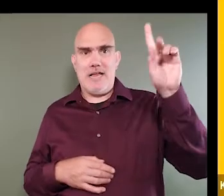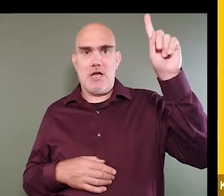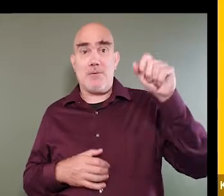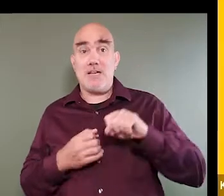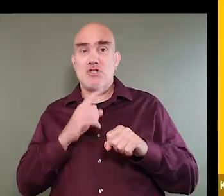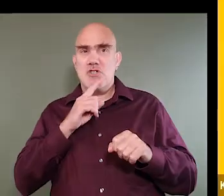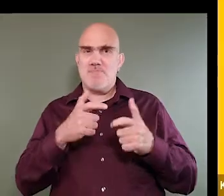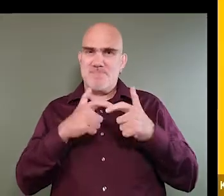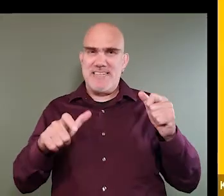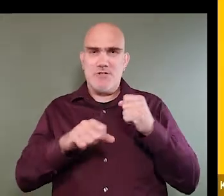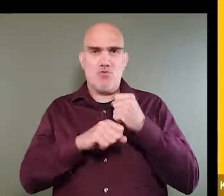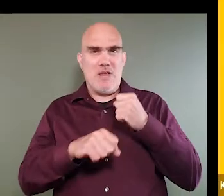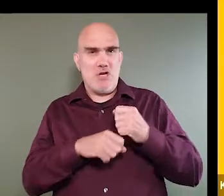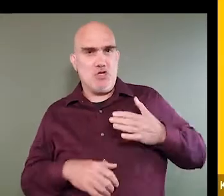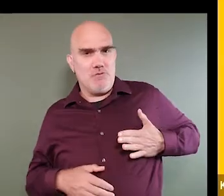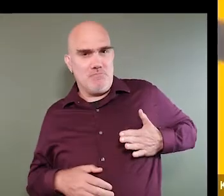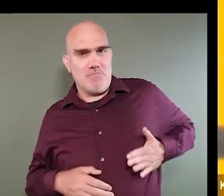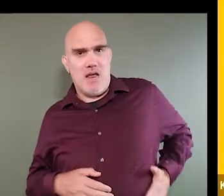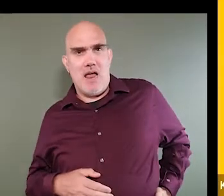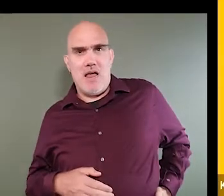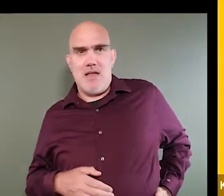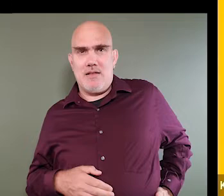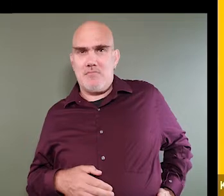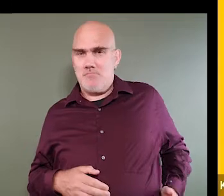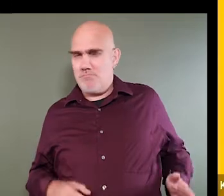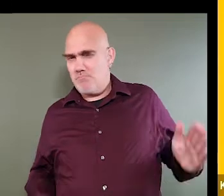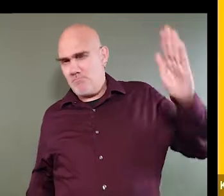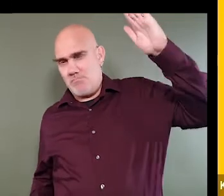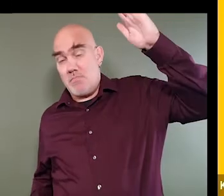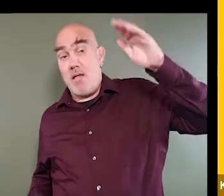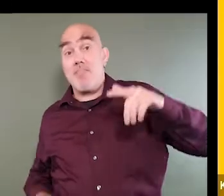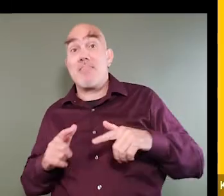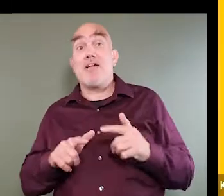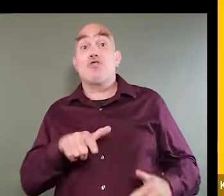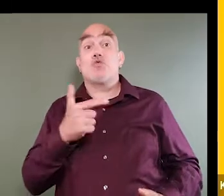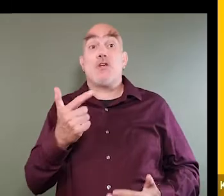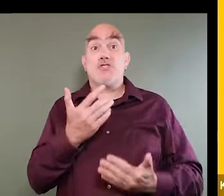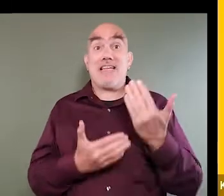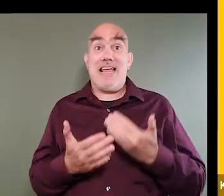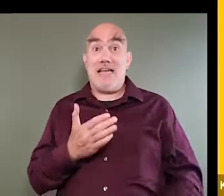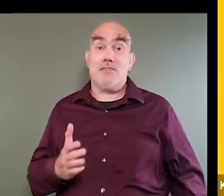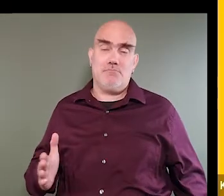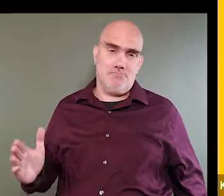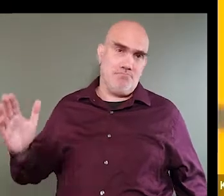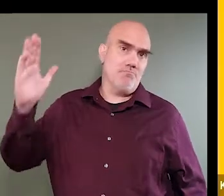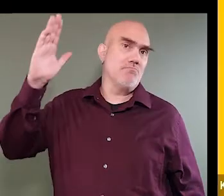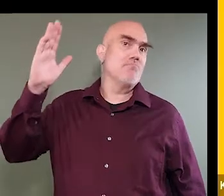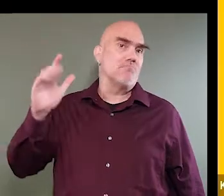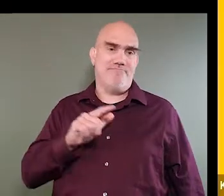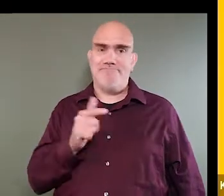side of your body as you come back up. And then switch hands. Do the same thing on the other side.